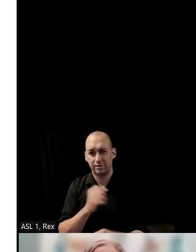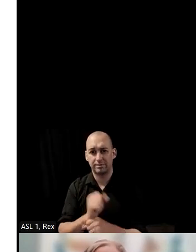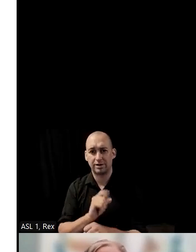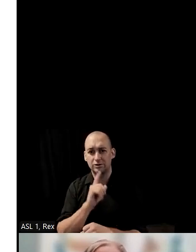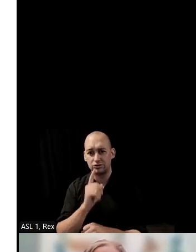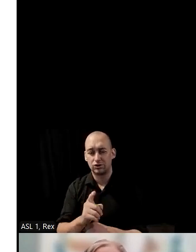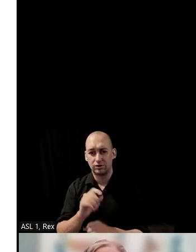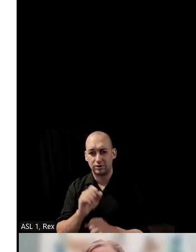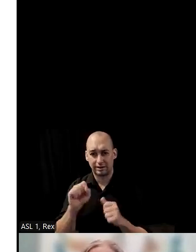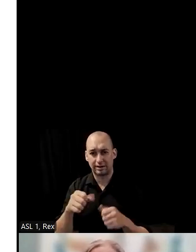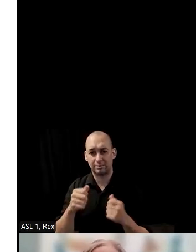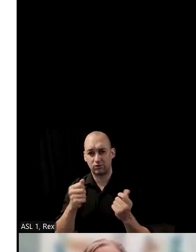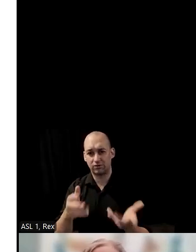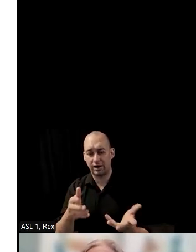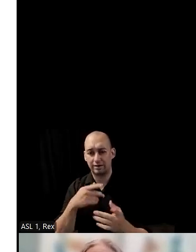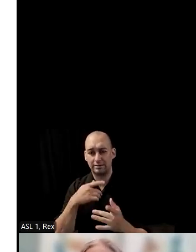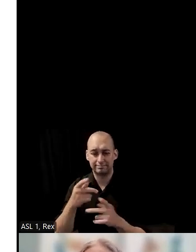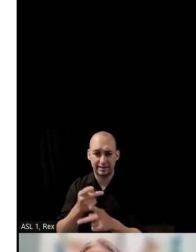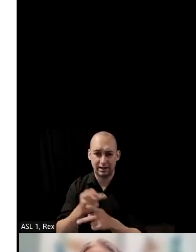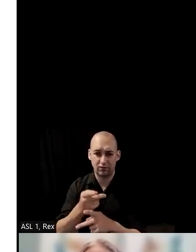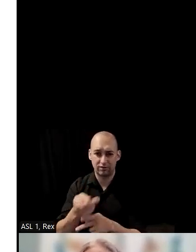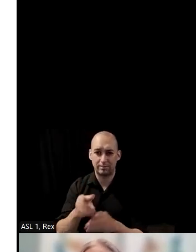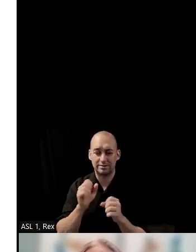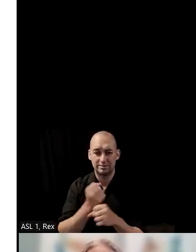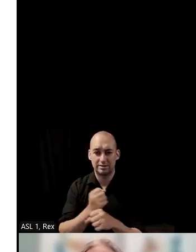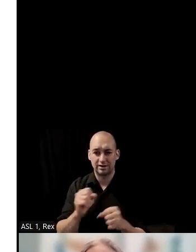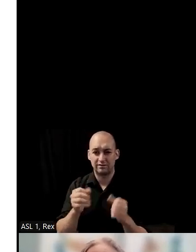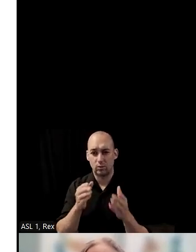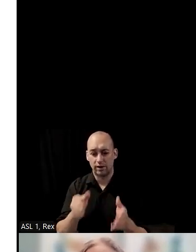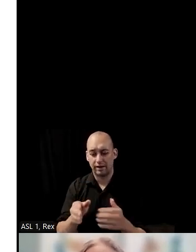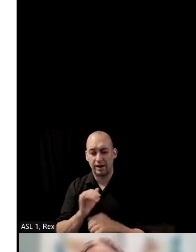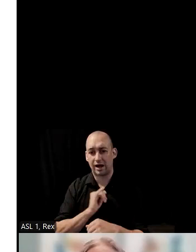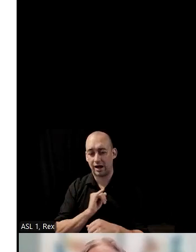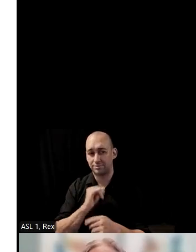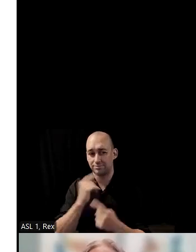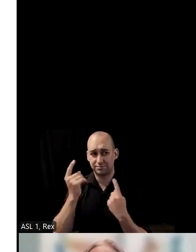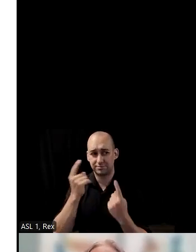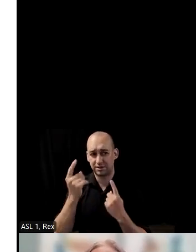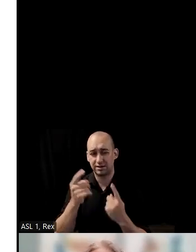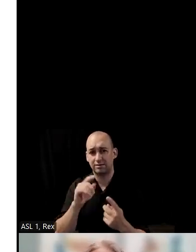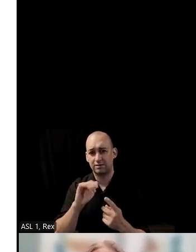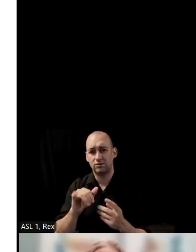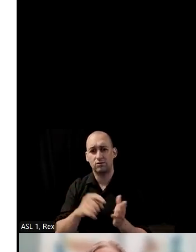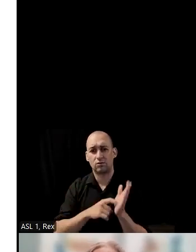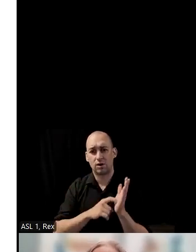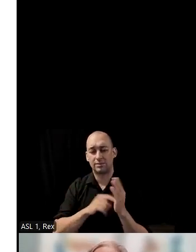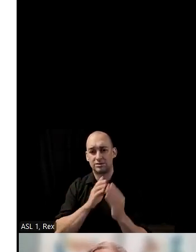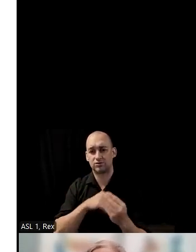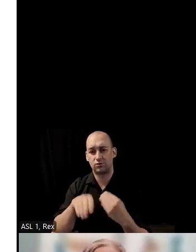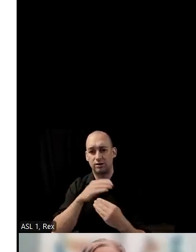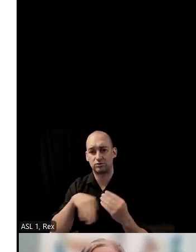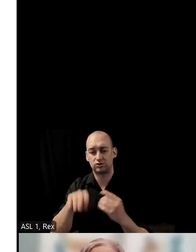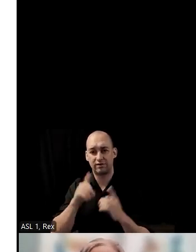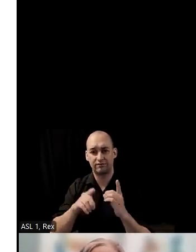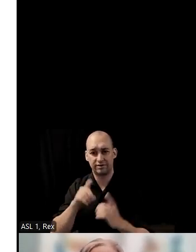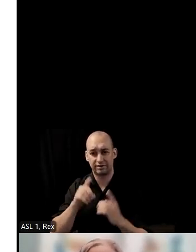can provide care for them in ways that are safe. So I would, what that brings to mind to me are the requirements around driving. It can be really helpful for